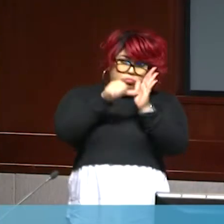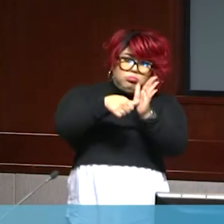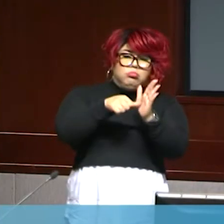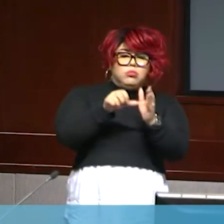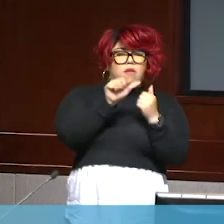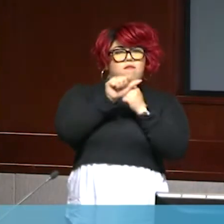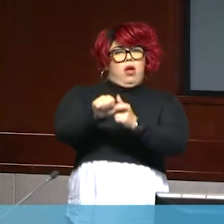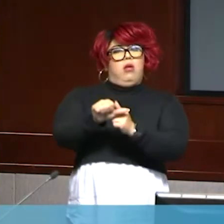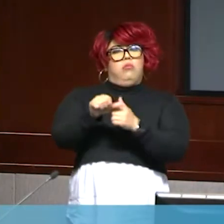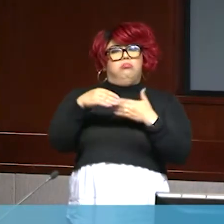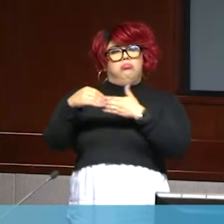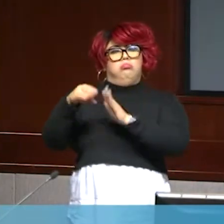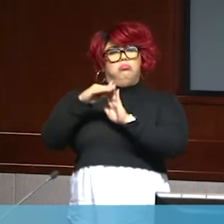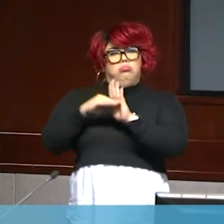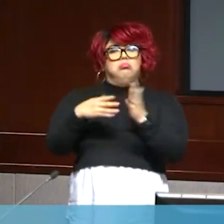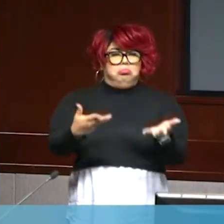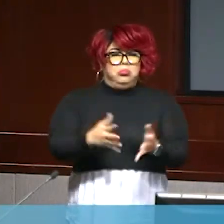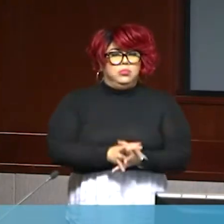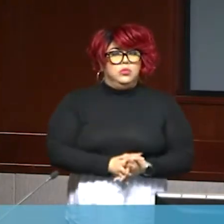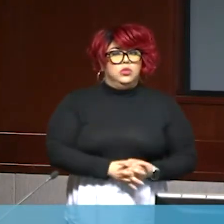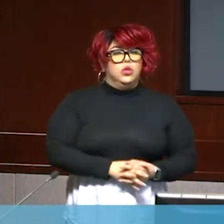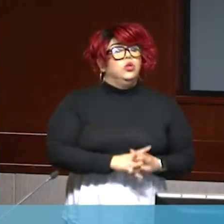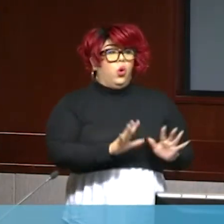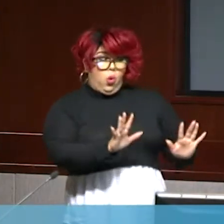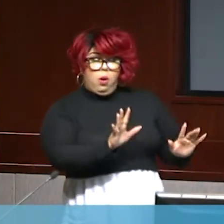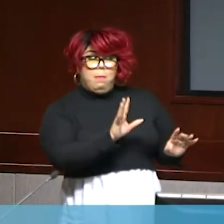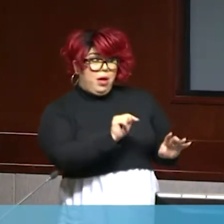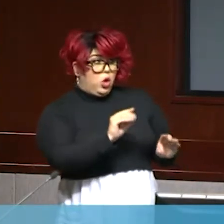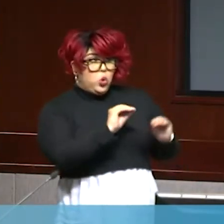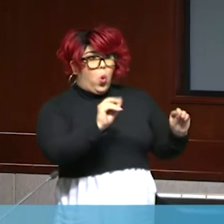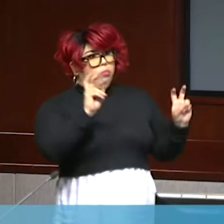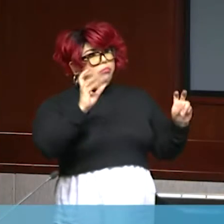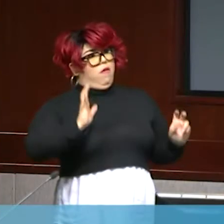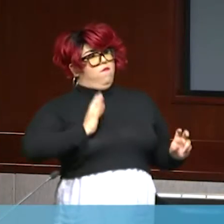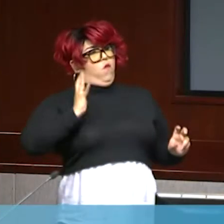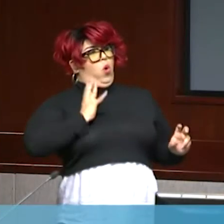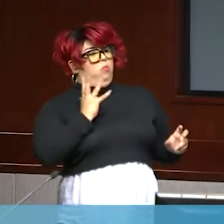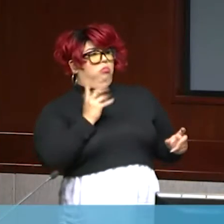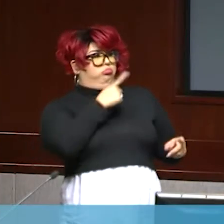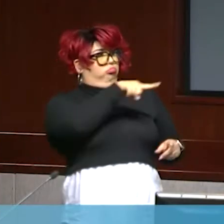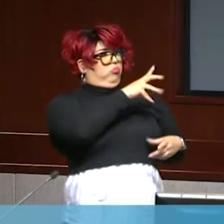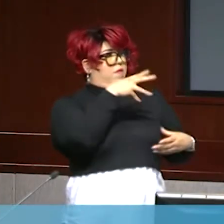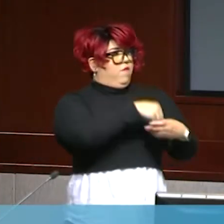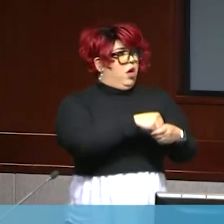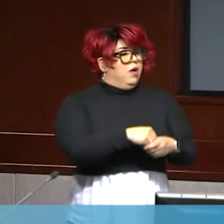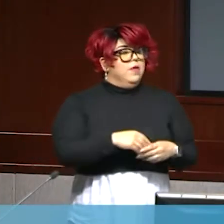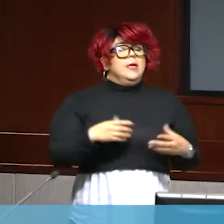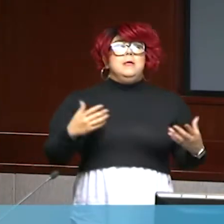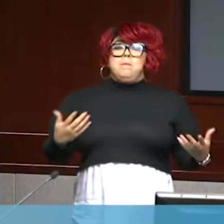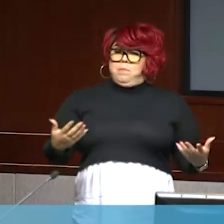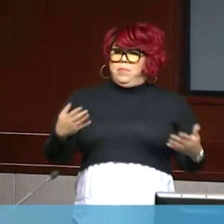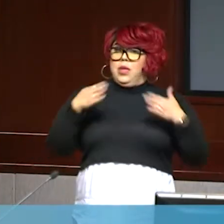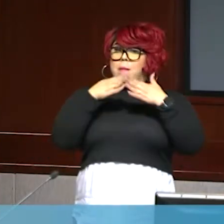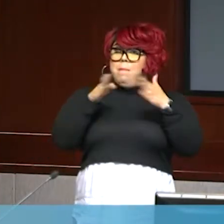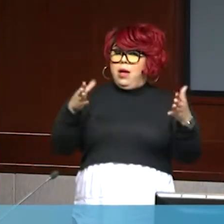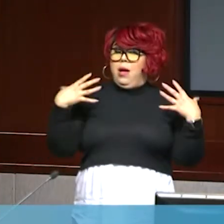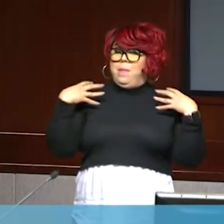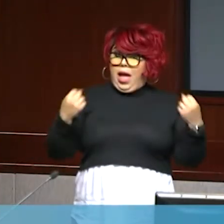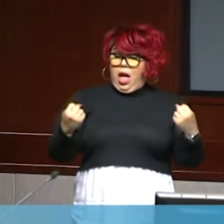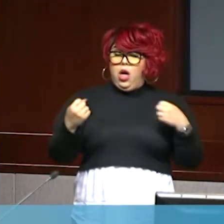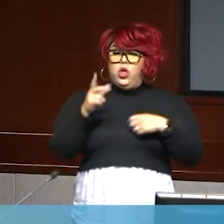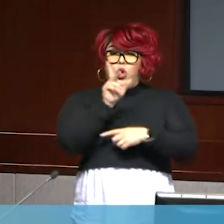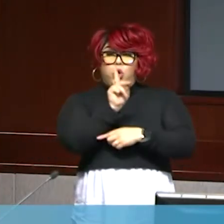seriously. Okay, but there's not going to be like a formal enforcement per se. So public health and the county as a whole